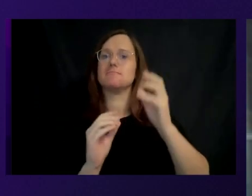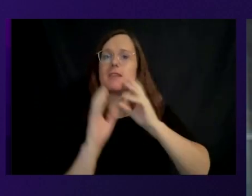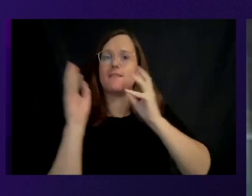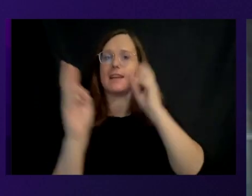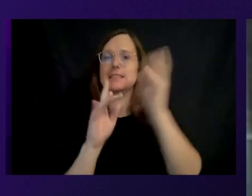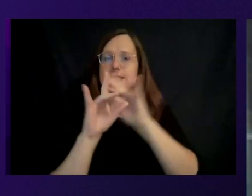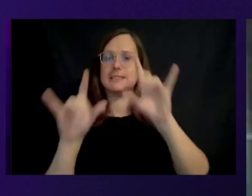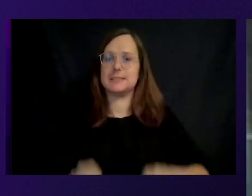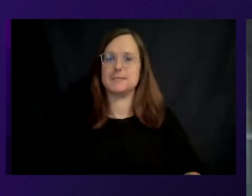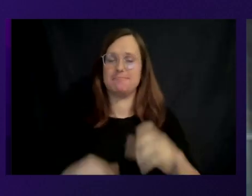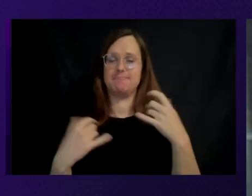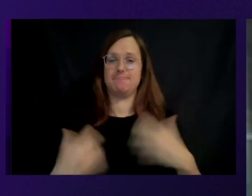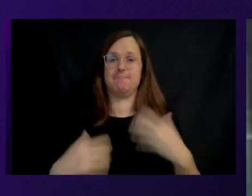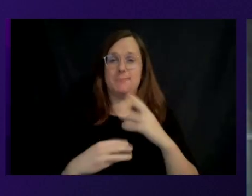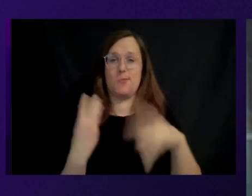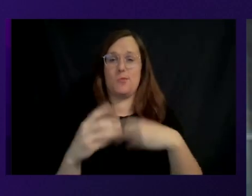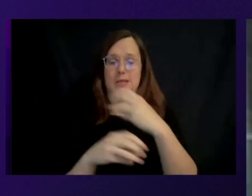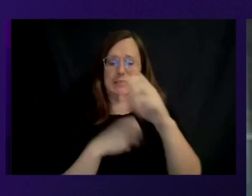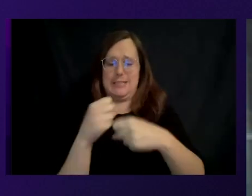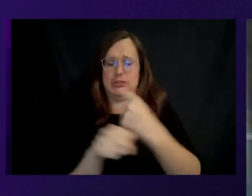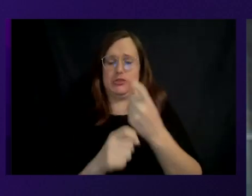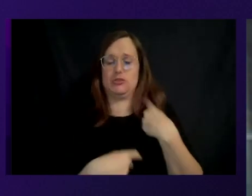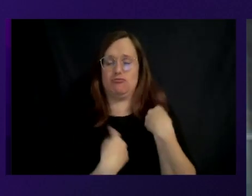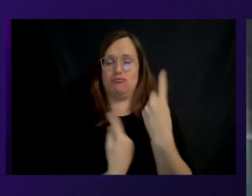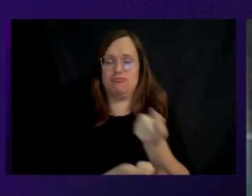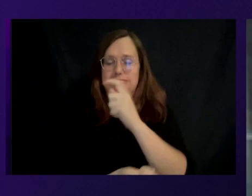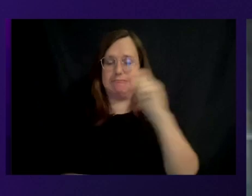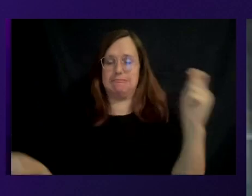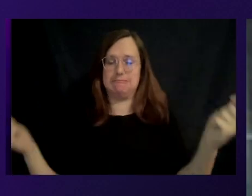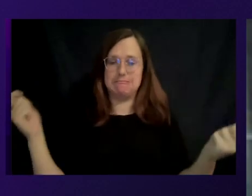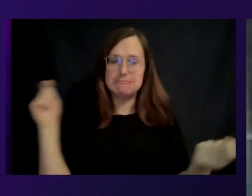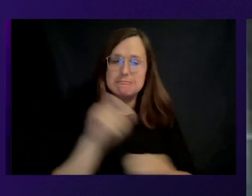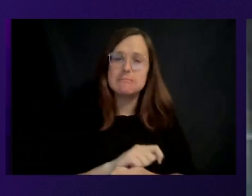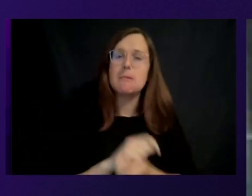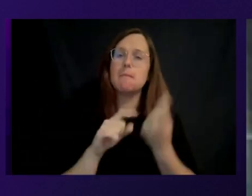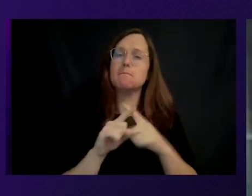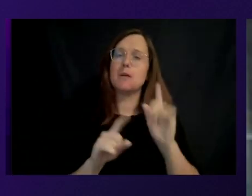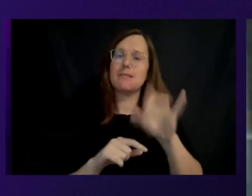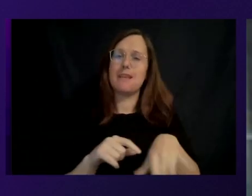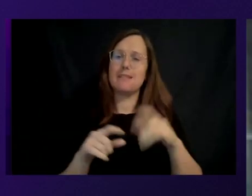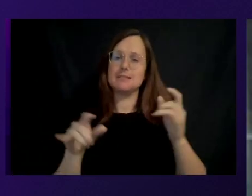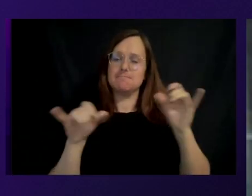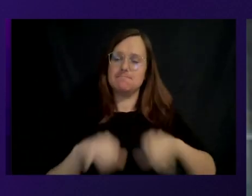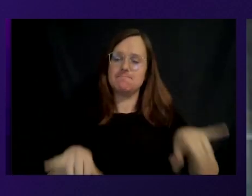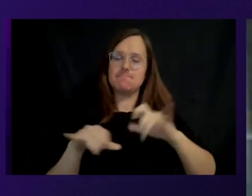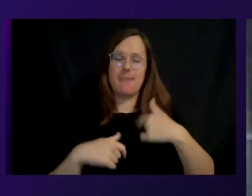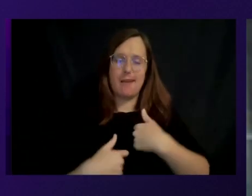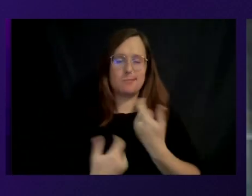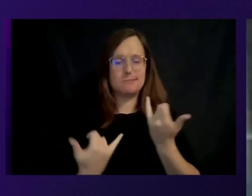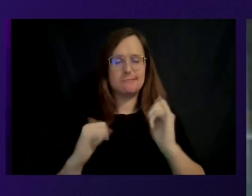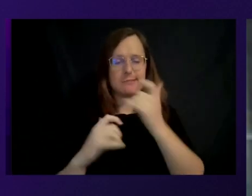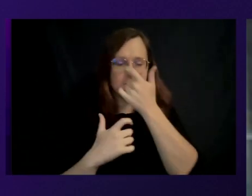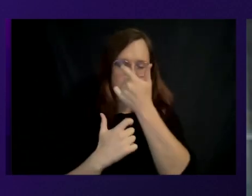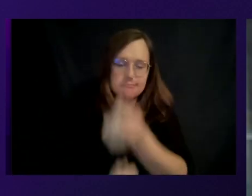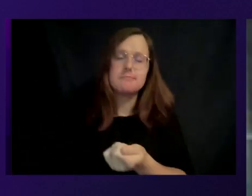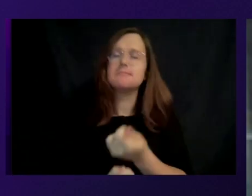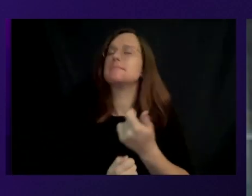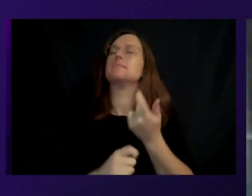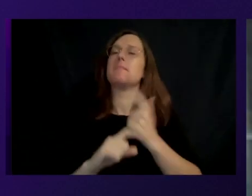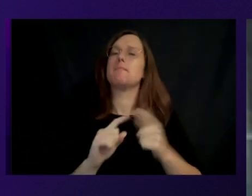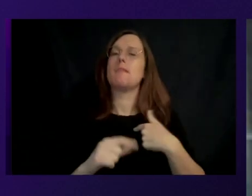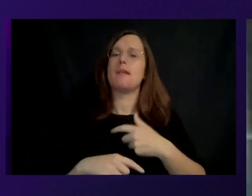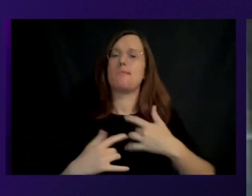and change in how silicon has been designed and developed since then, but it remains something I'm really interested in. So I'm thrilled to talk more about the